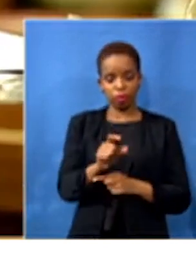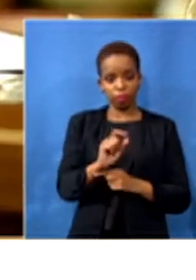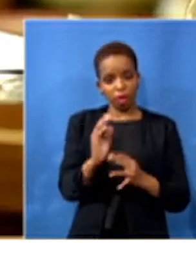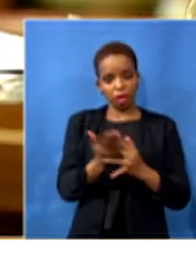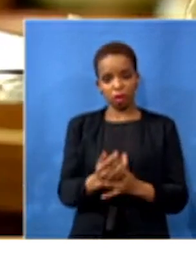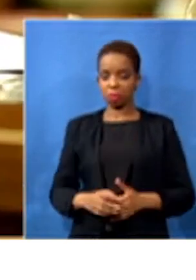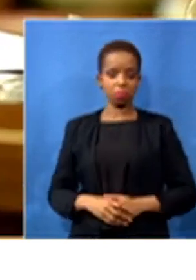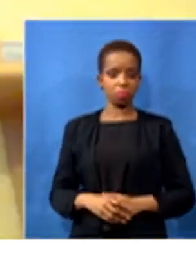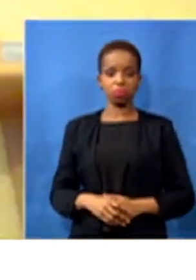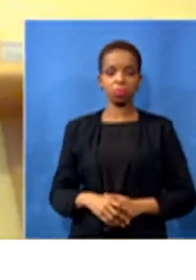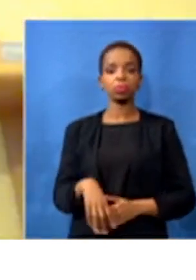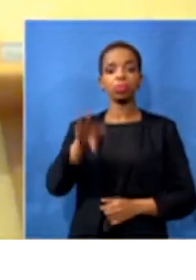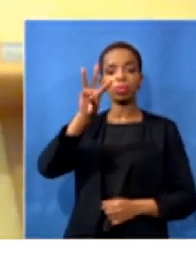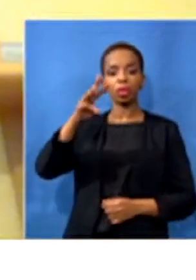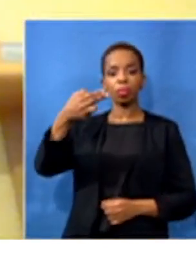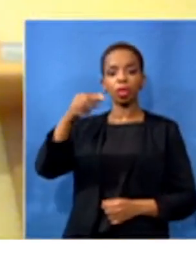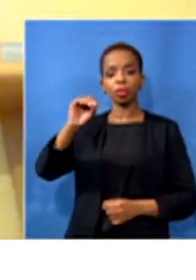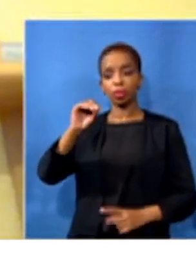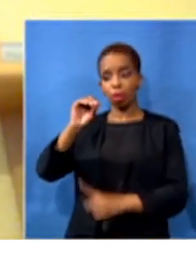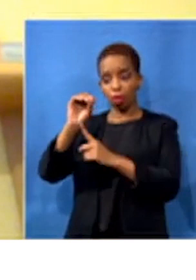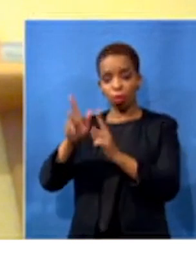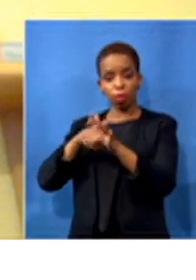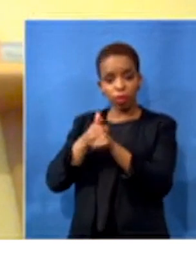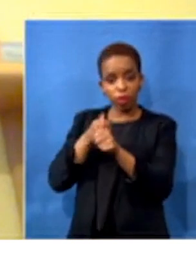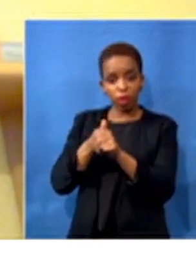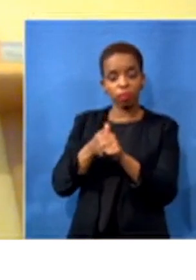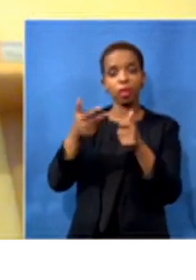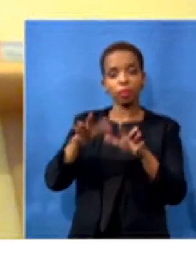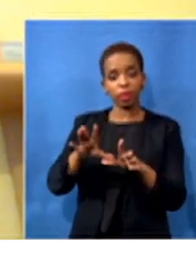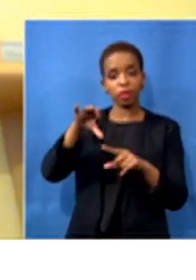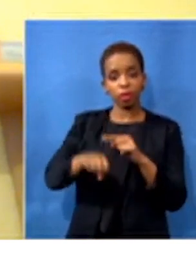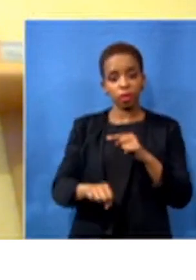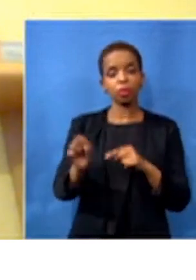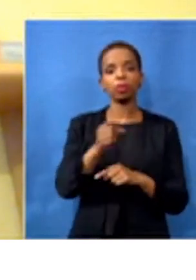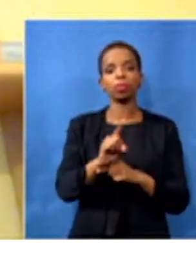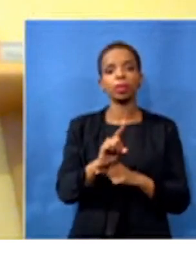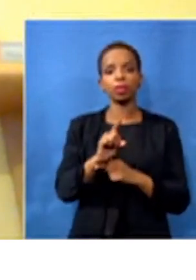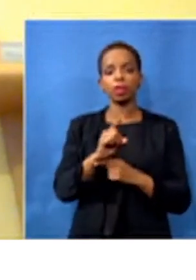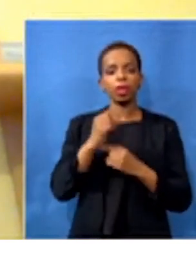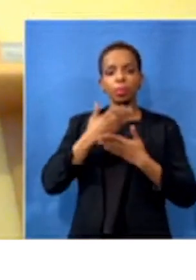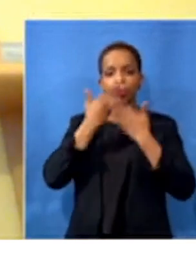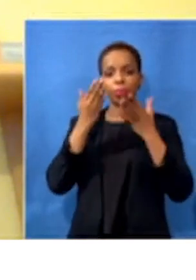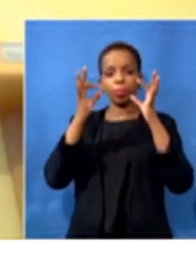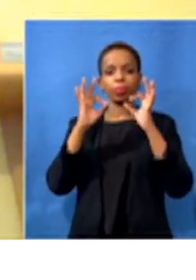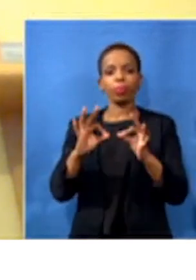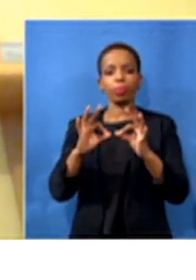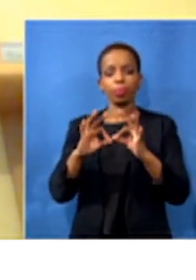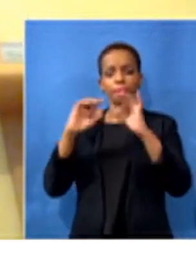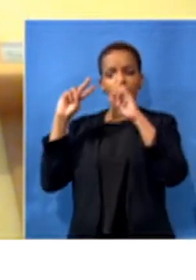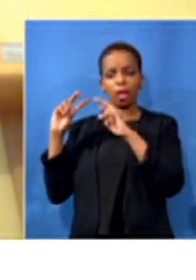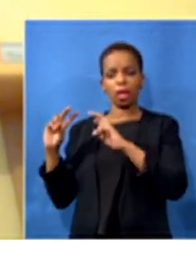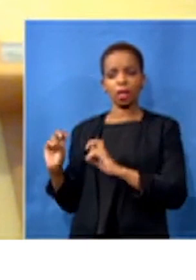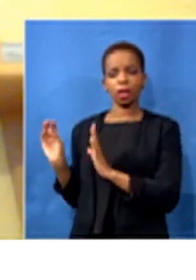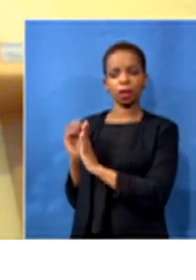the WHO itself had found, in fact, that there'd been no peer review literature that goes